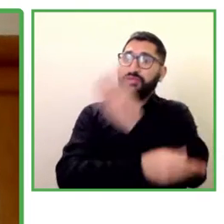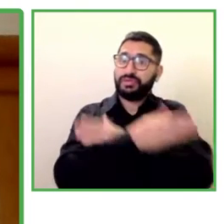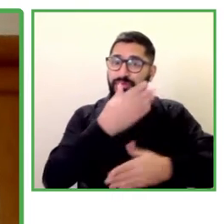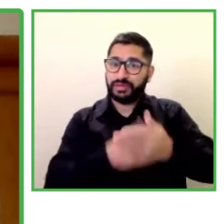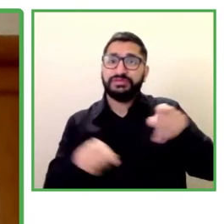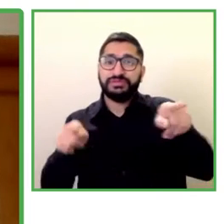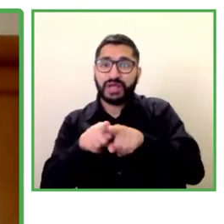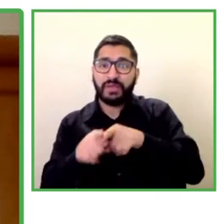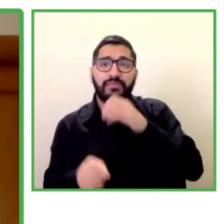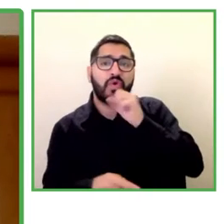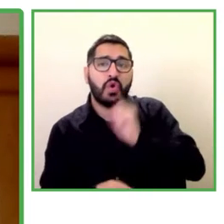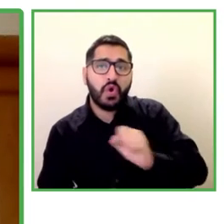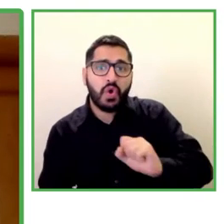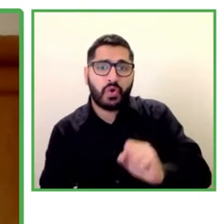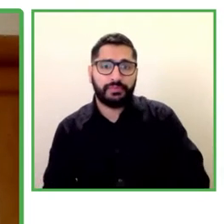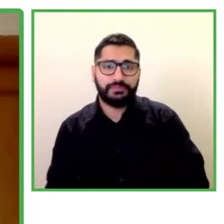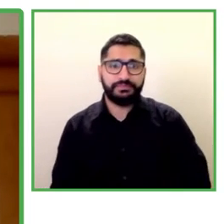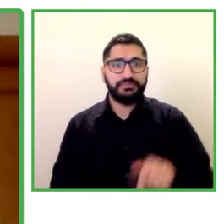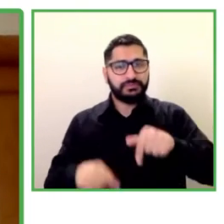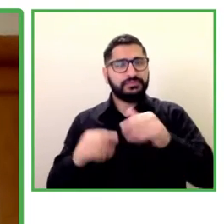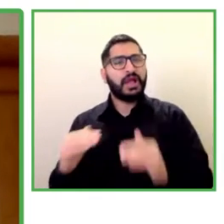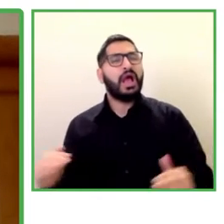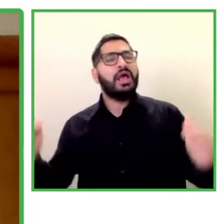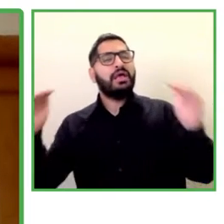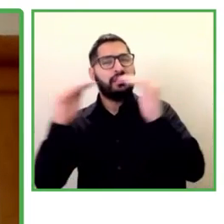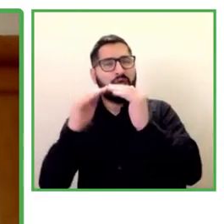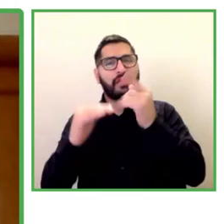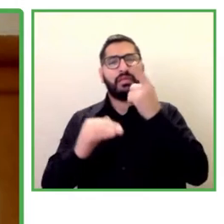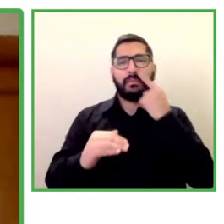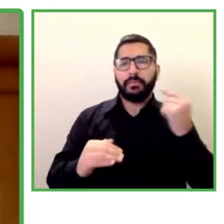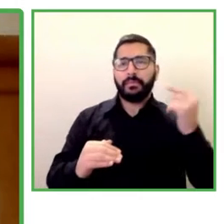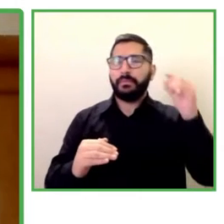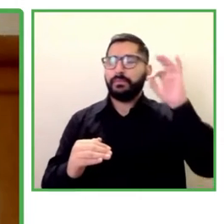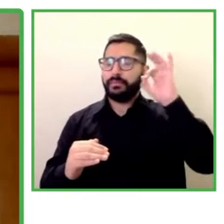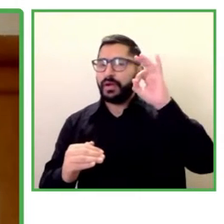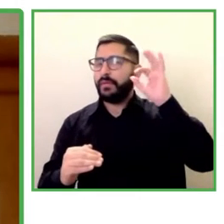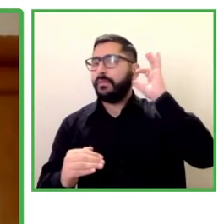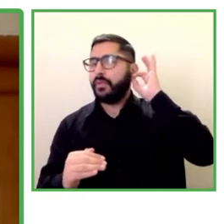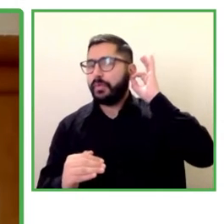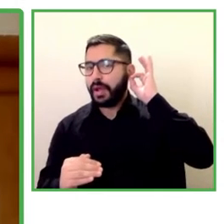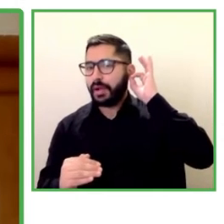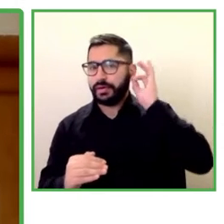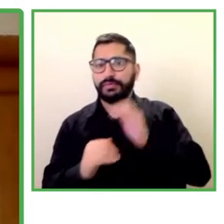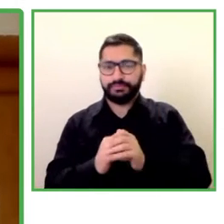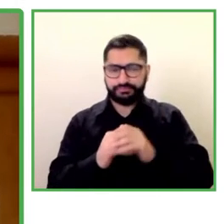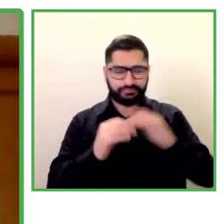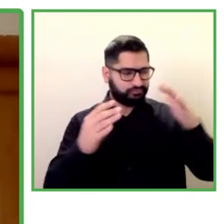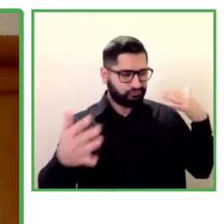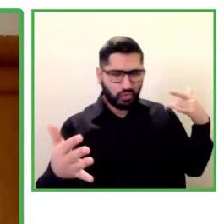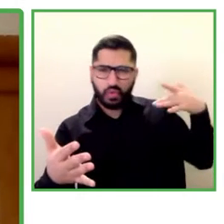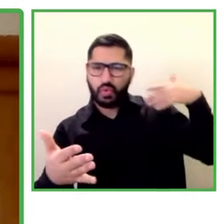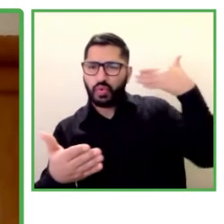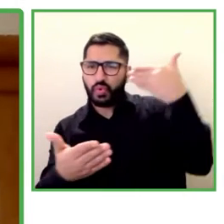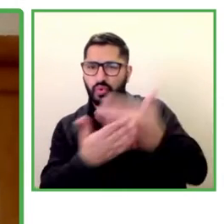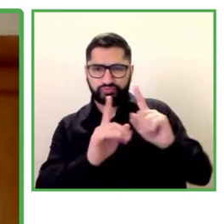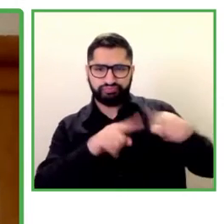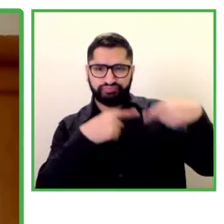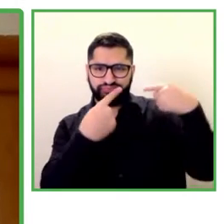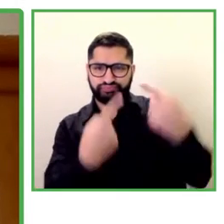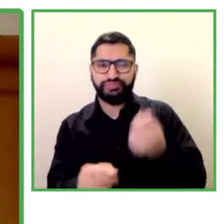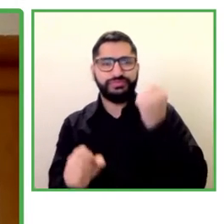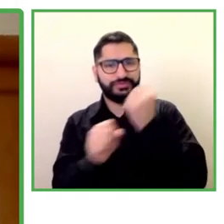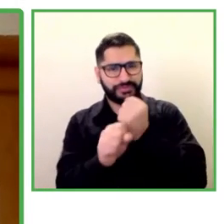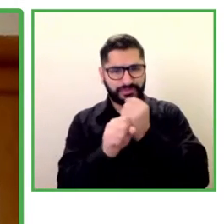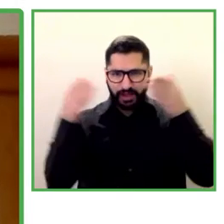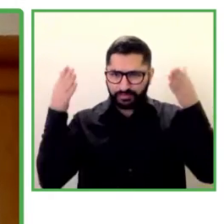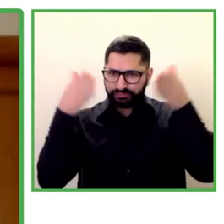the elderly and gender equality. The OISS has been around and working on the promotion of work